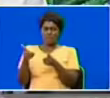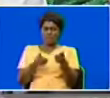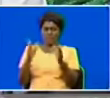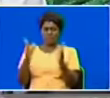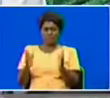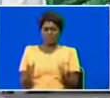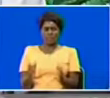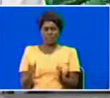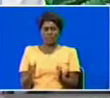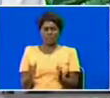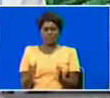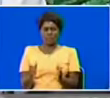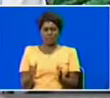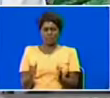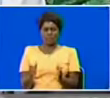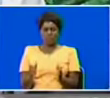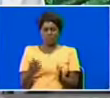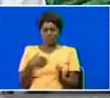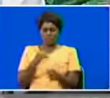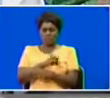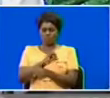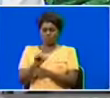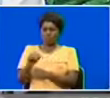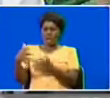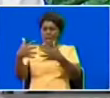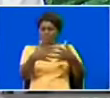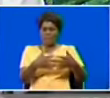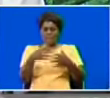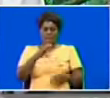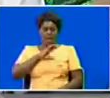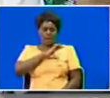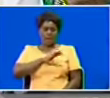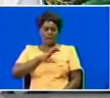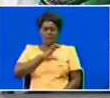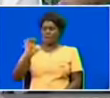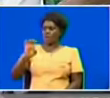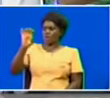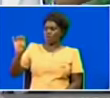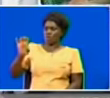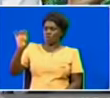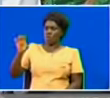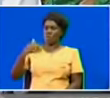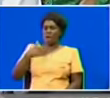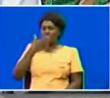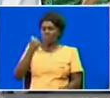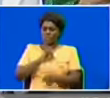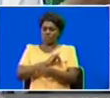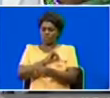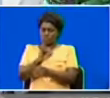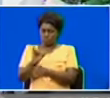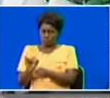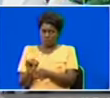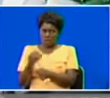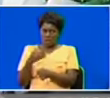for 5 years, where we sent artists to the US, to Canada, to Europe. We helped incubate some of the best artists in this country. We